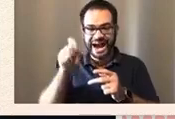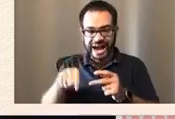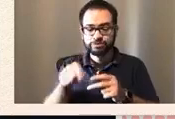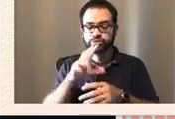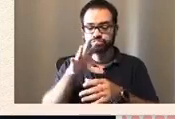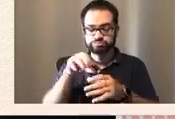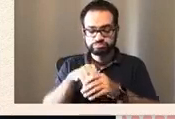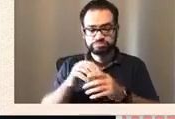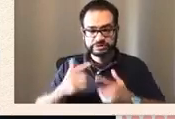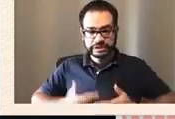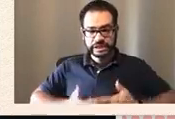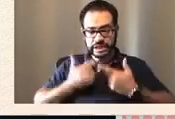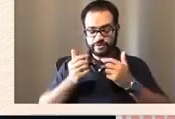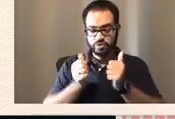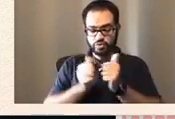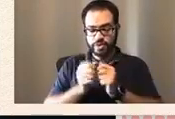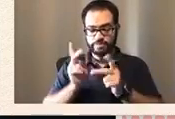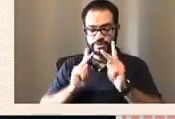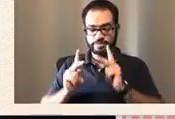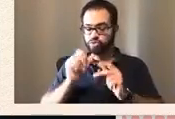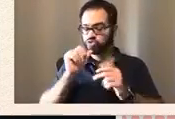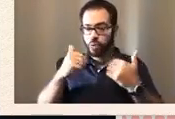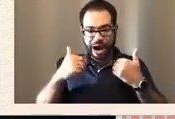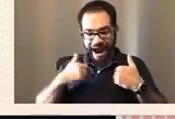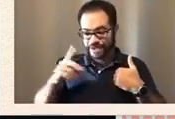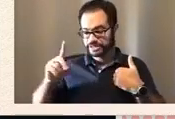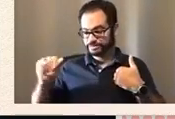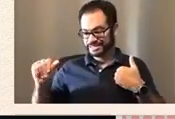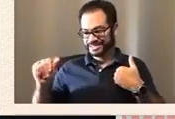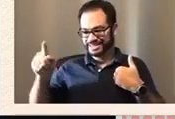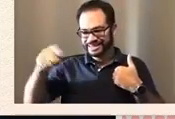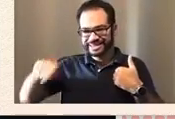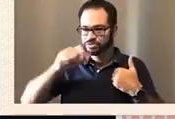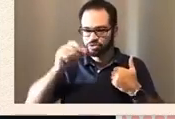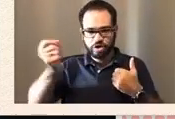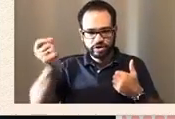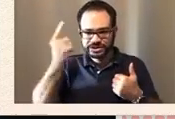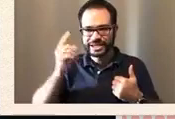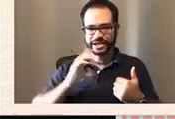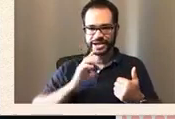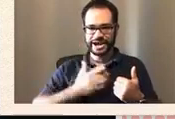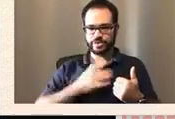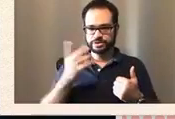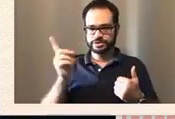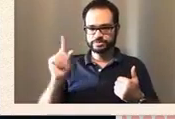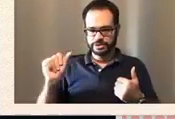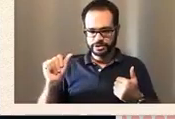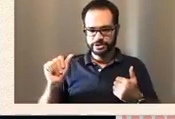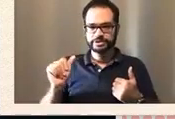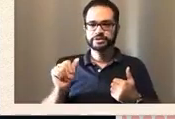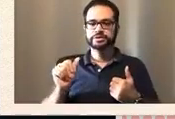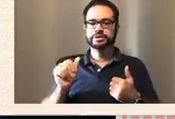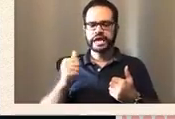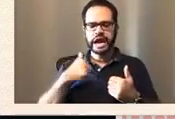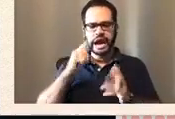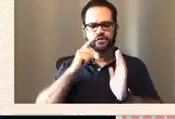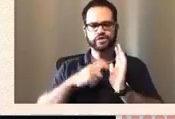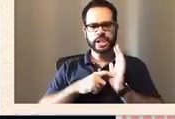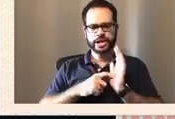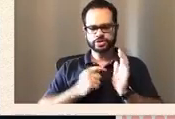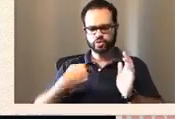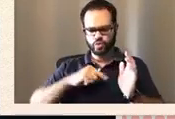always understand our disability, I have come to realize that we have a responsibility to